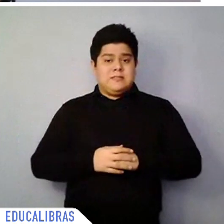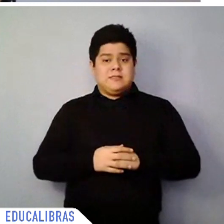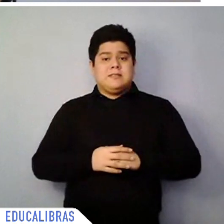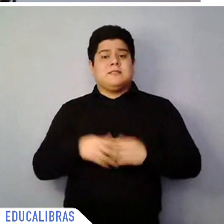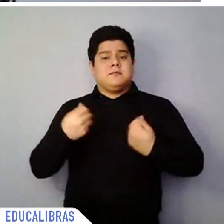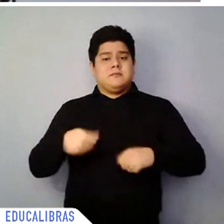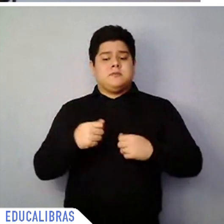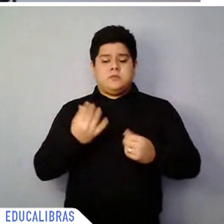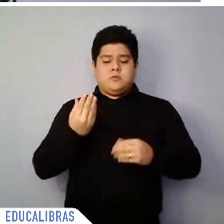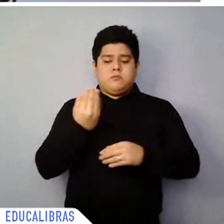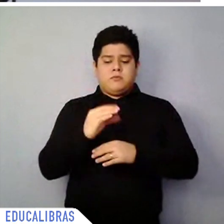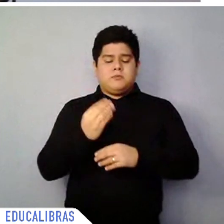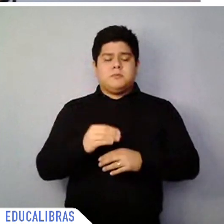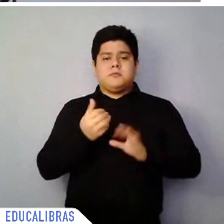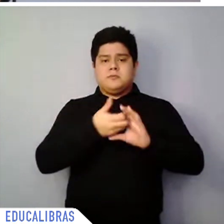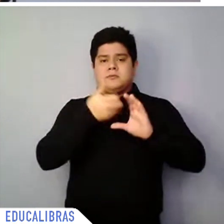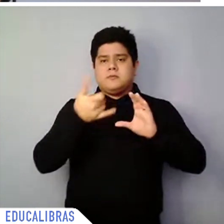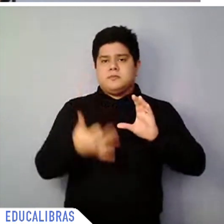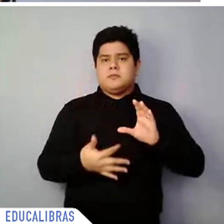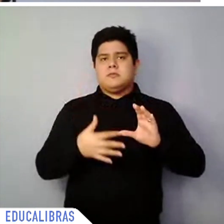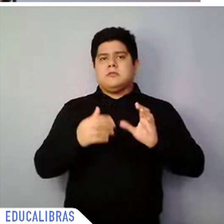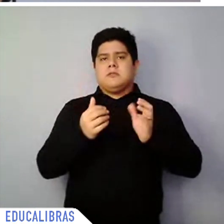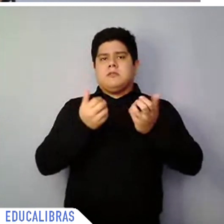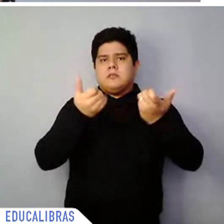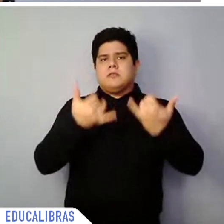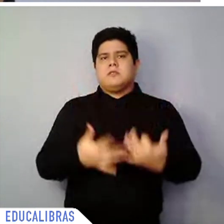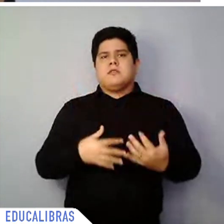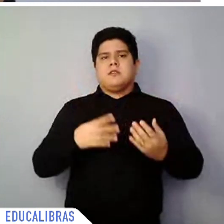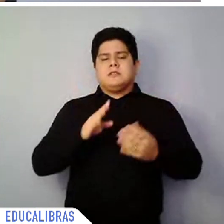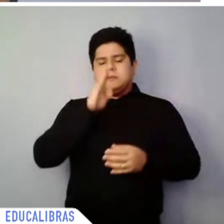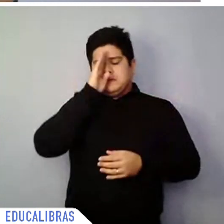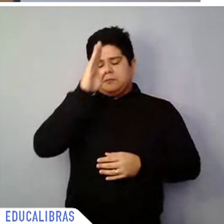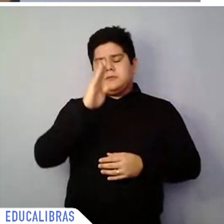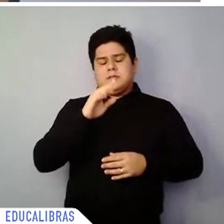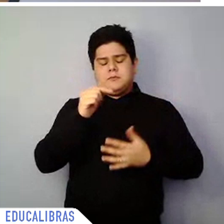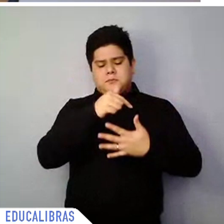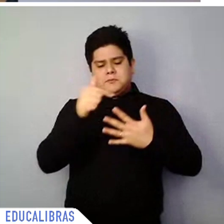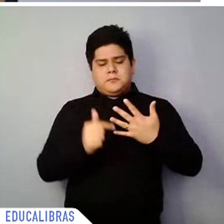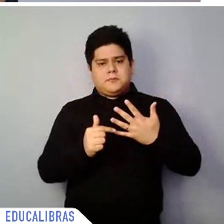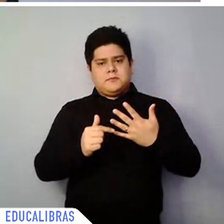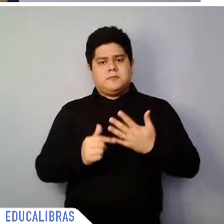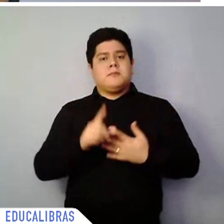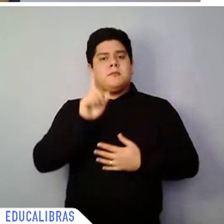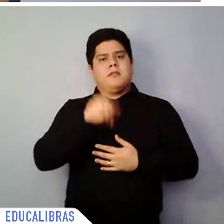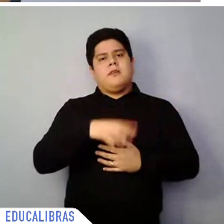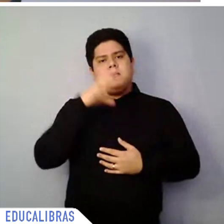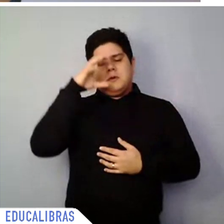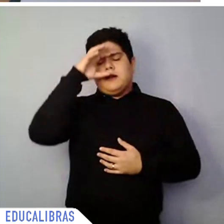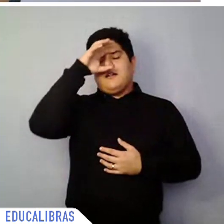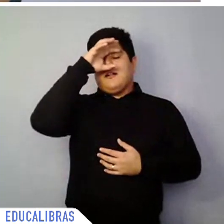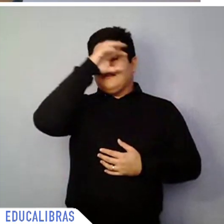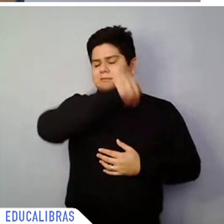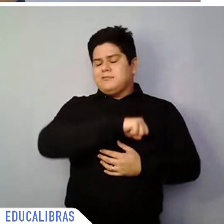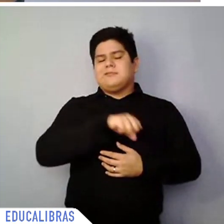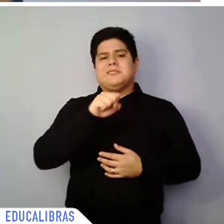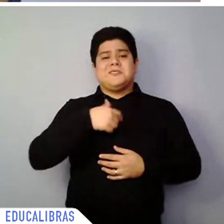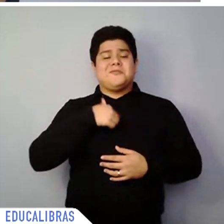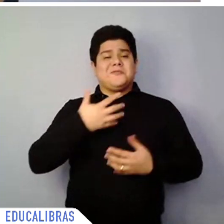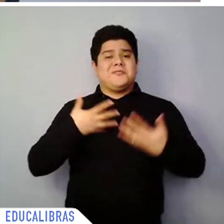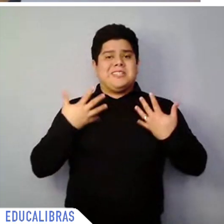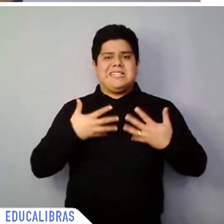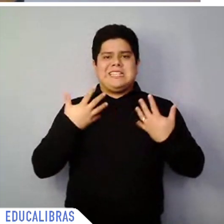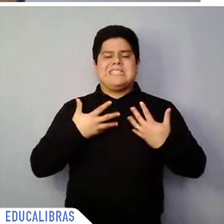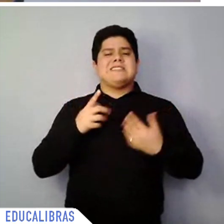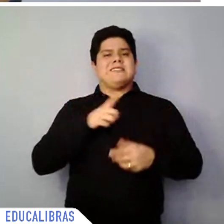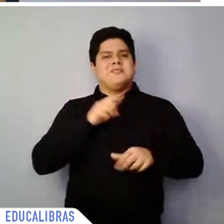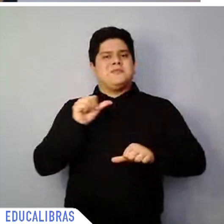well. It's something that we have to consider very carefully to define our priorities. But it's something that we are learning,